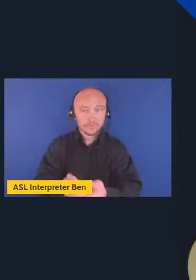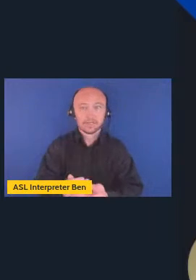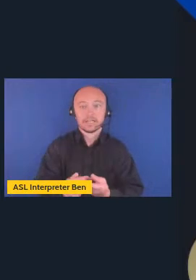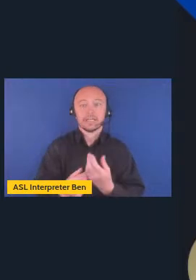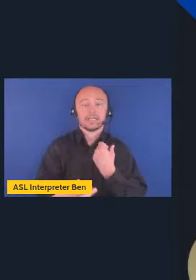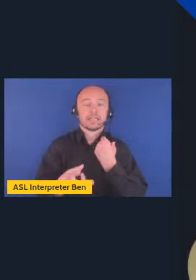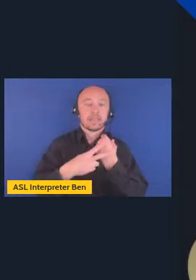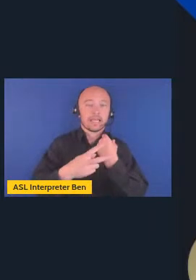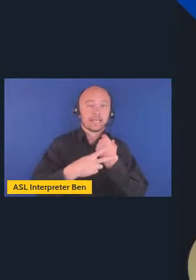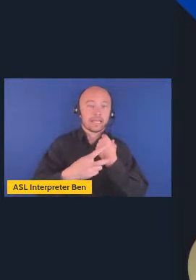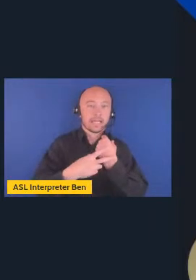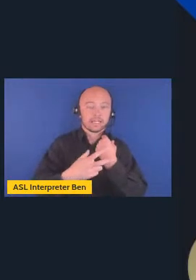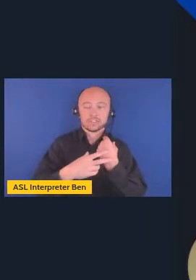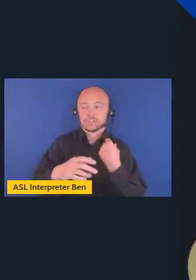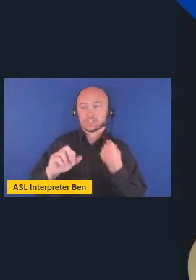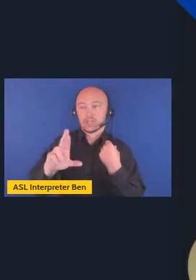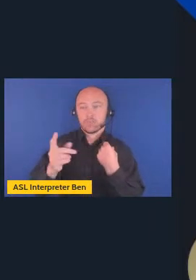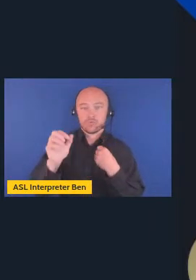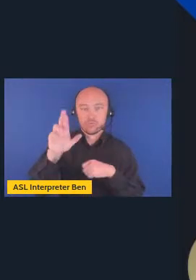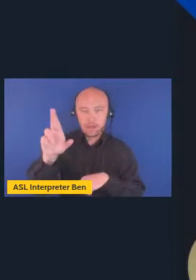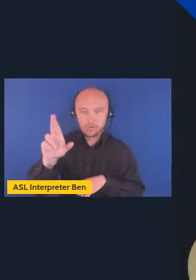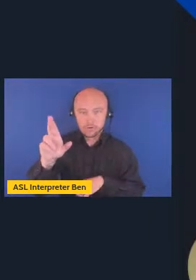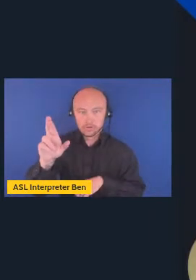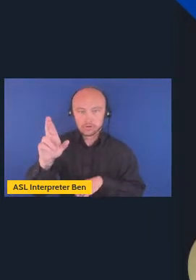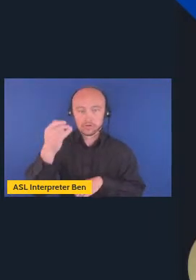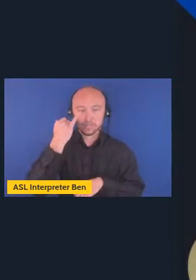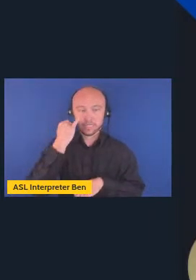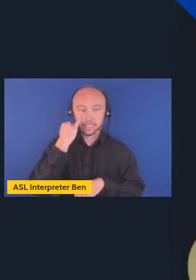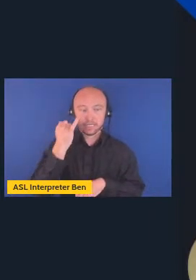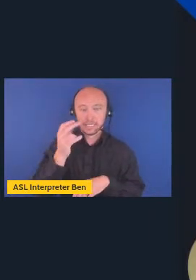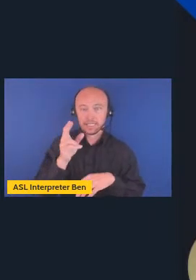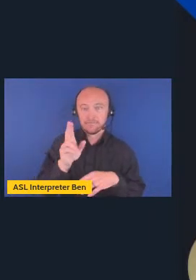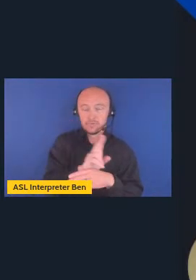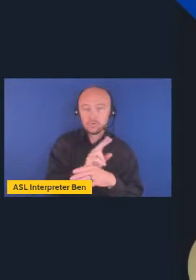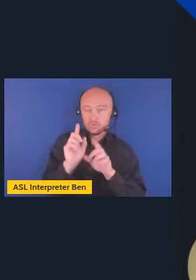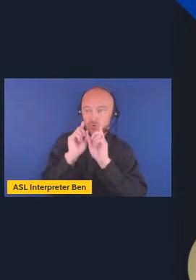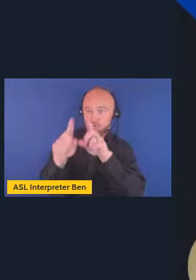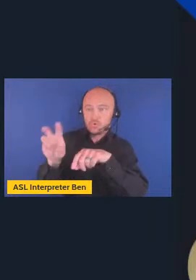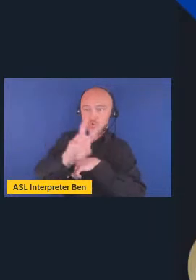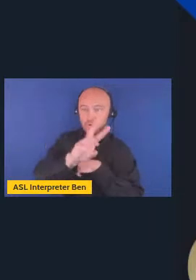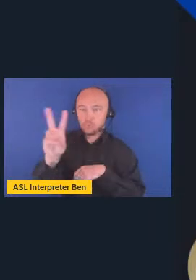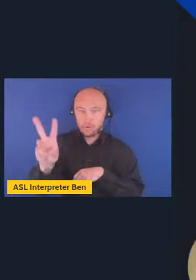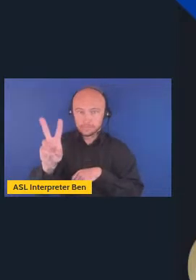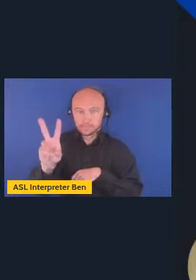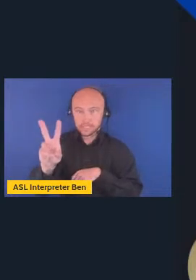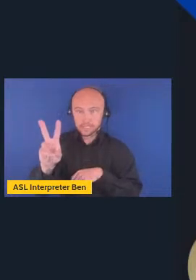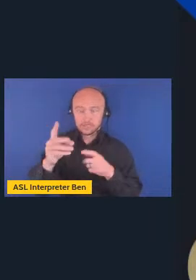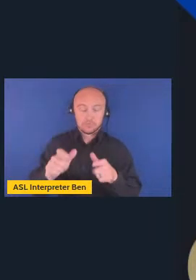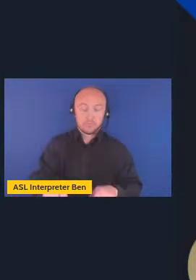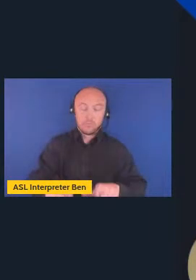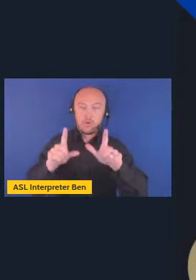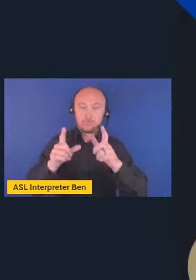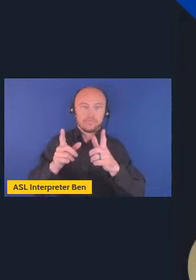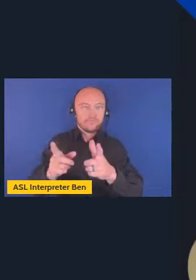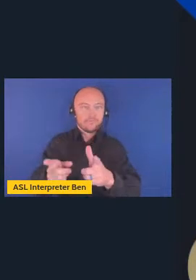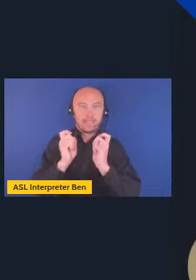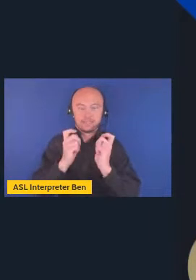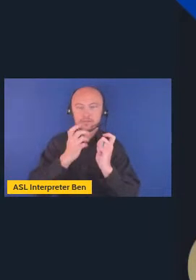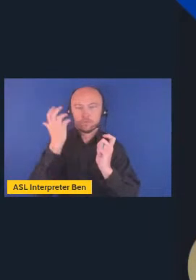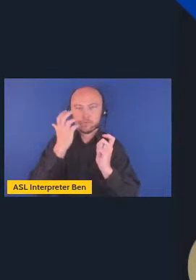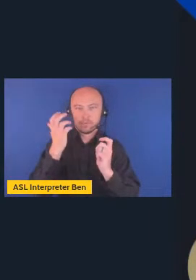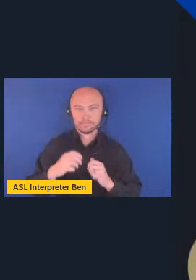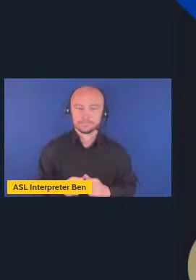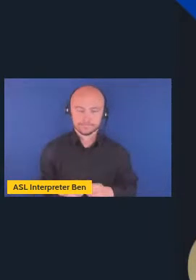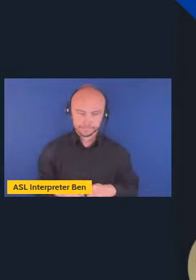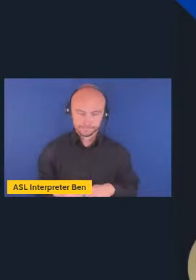edge routers. That way, when the user goes to your web application, it loads much faster. Then